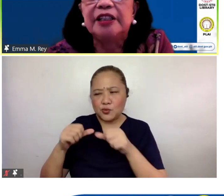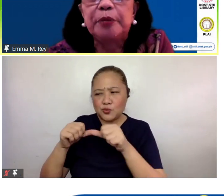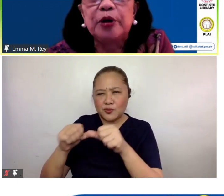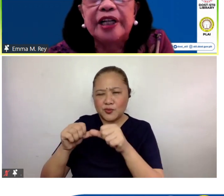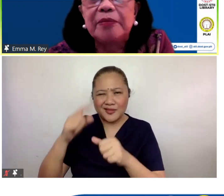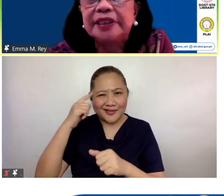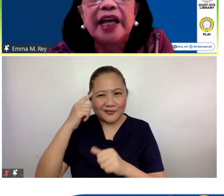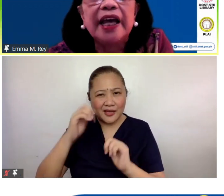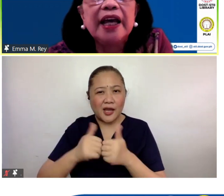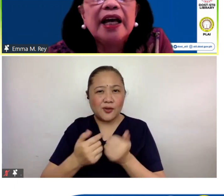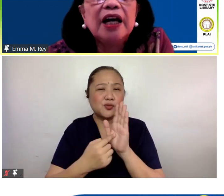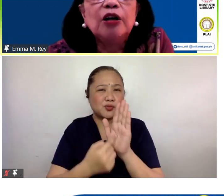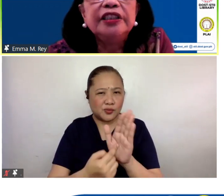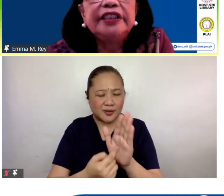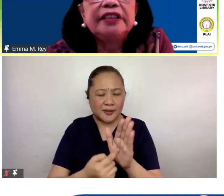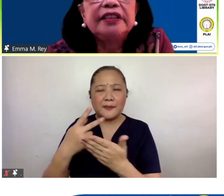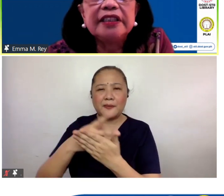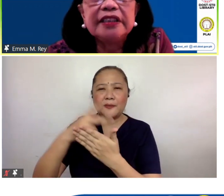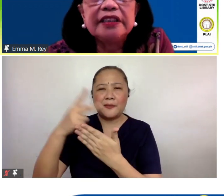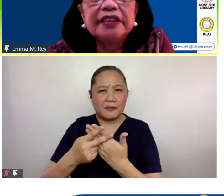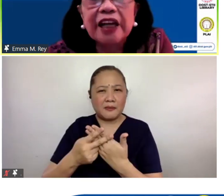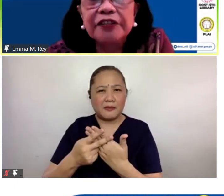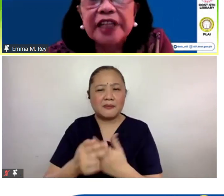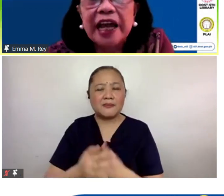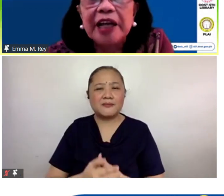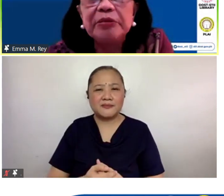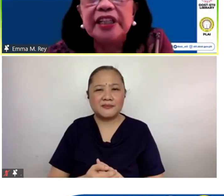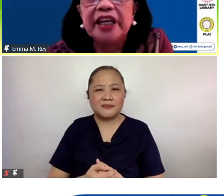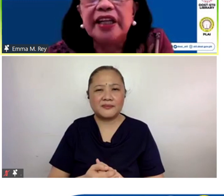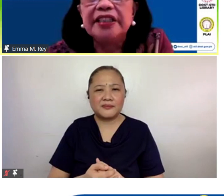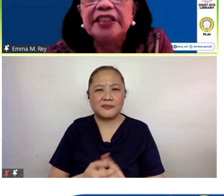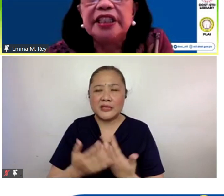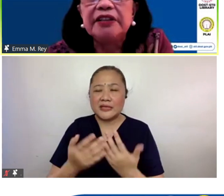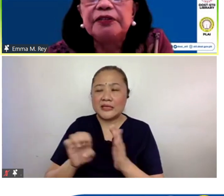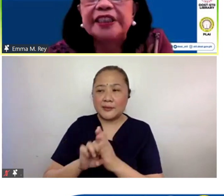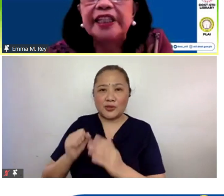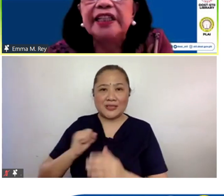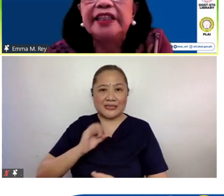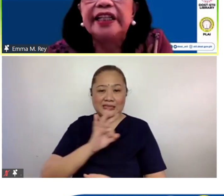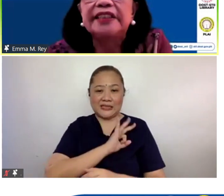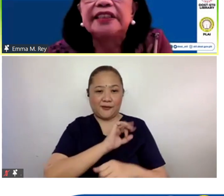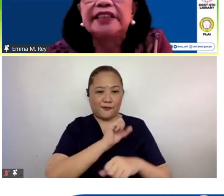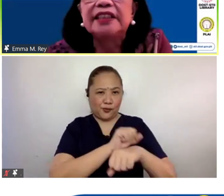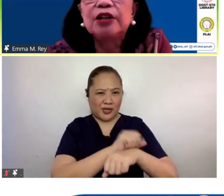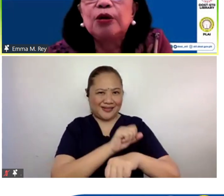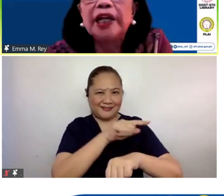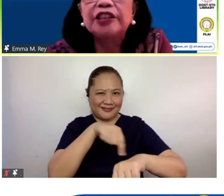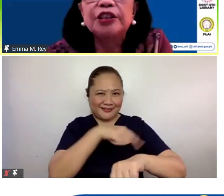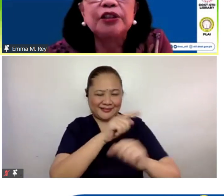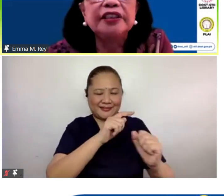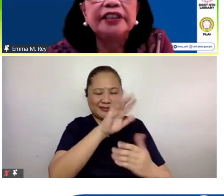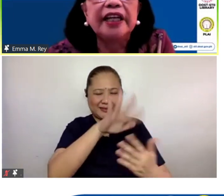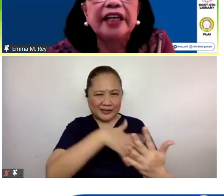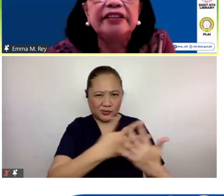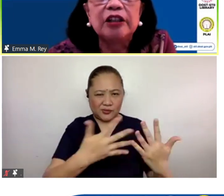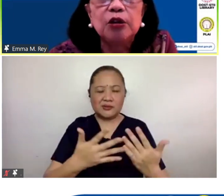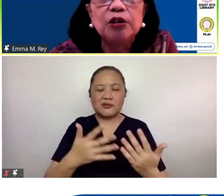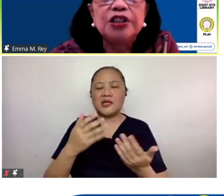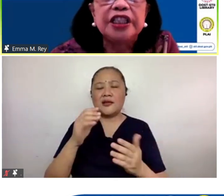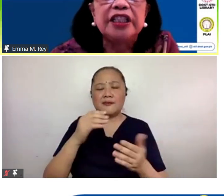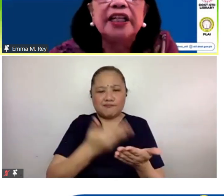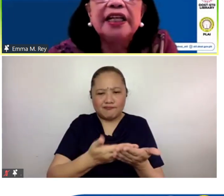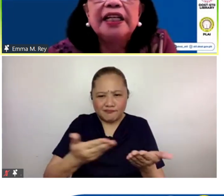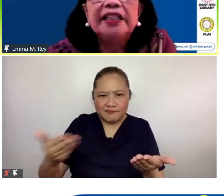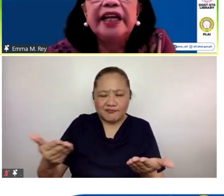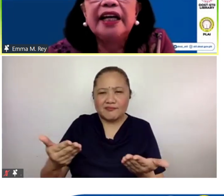their programs on staff time and energy, facilities, collections, and